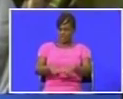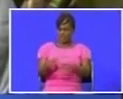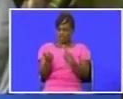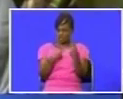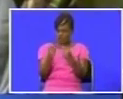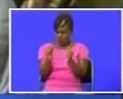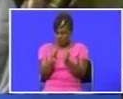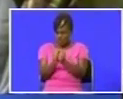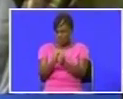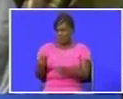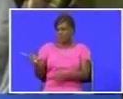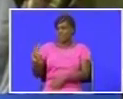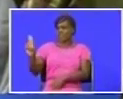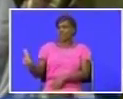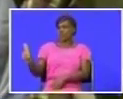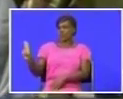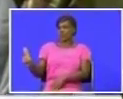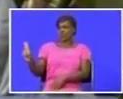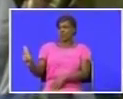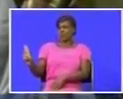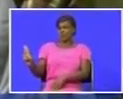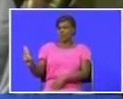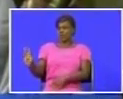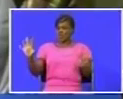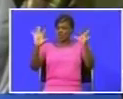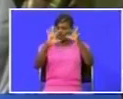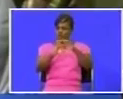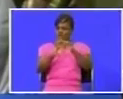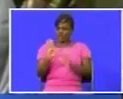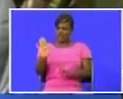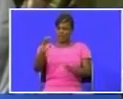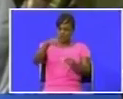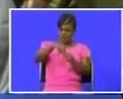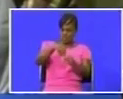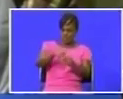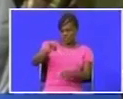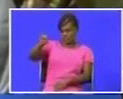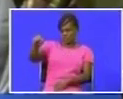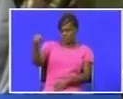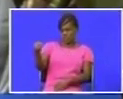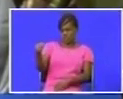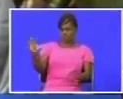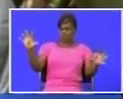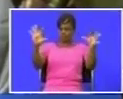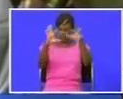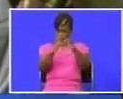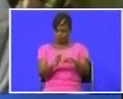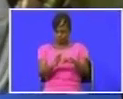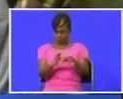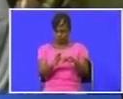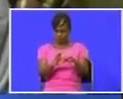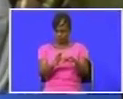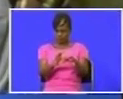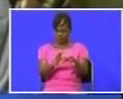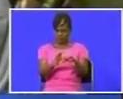President Kenyatta about their unity within the Jubilee Alliance, that he does so